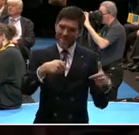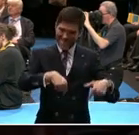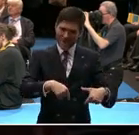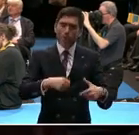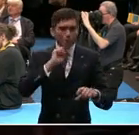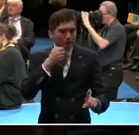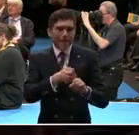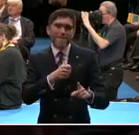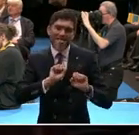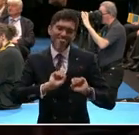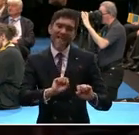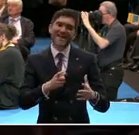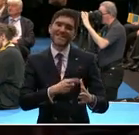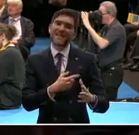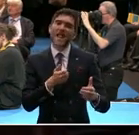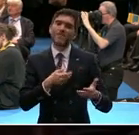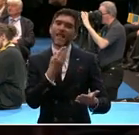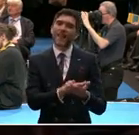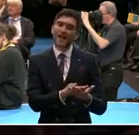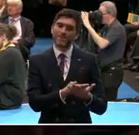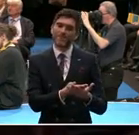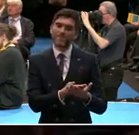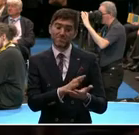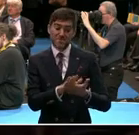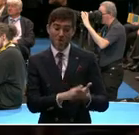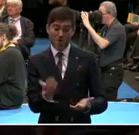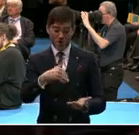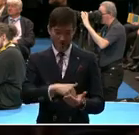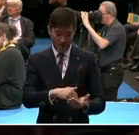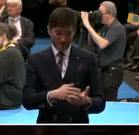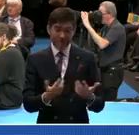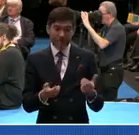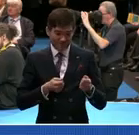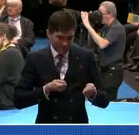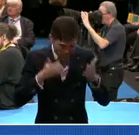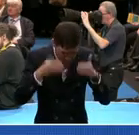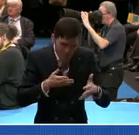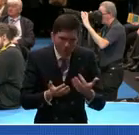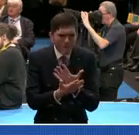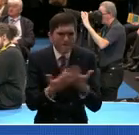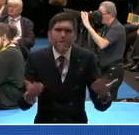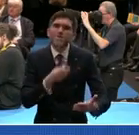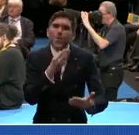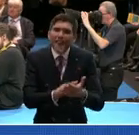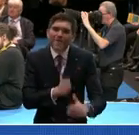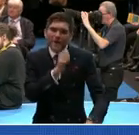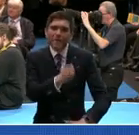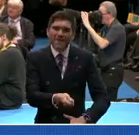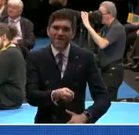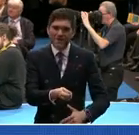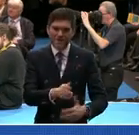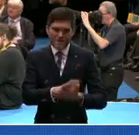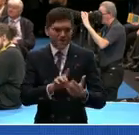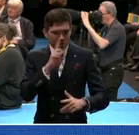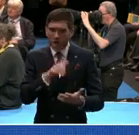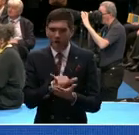is processed. Our new one-stop shop will tackle the multiple claims and appeals which frequently frustrate removals. And